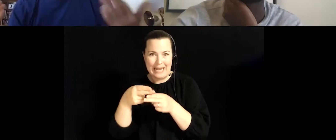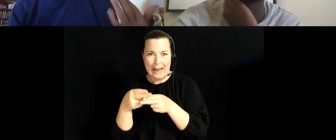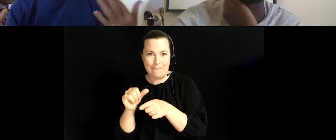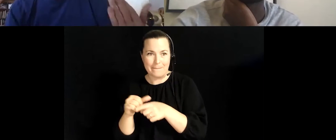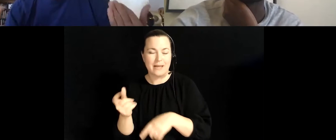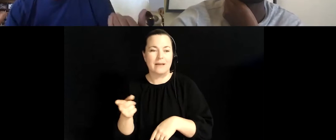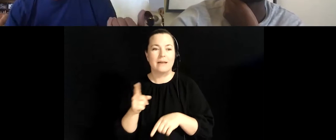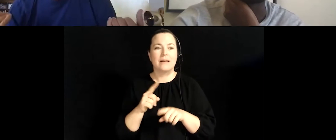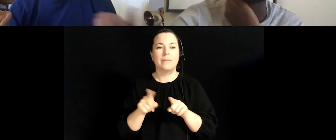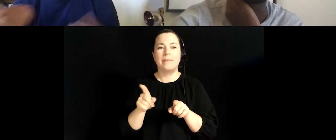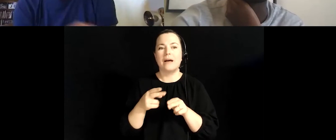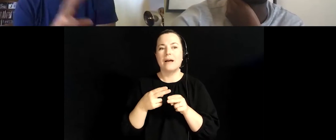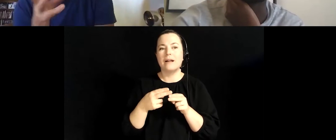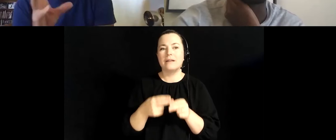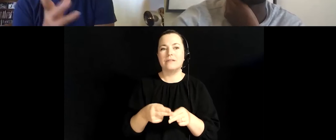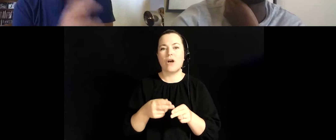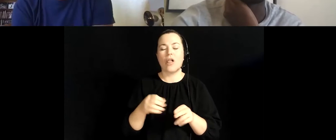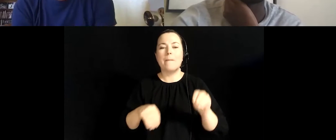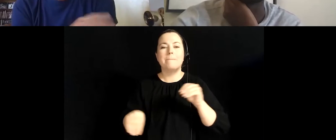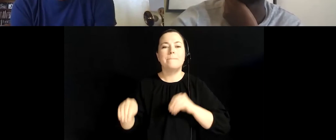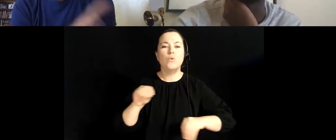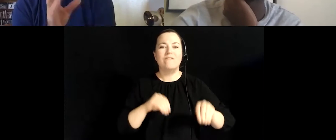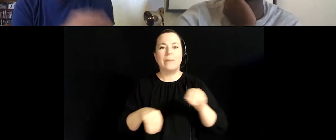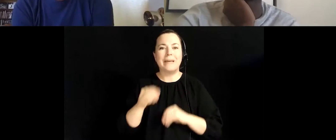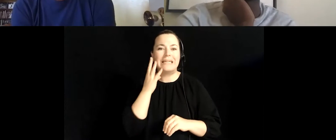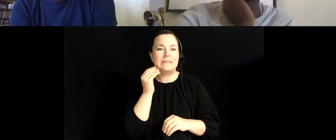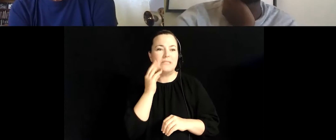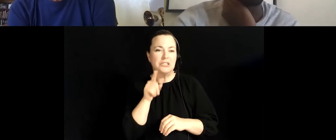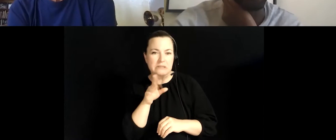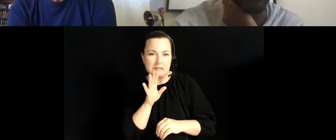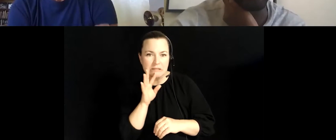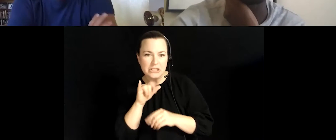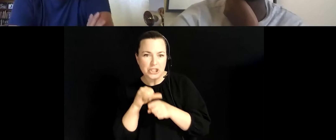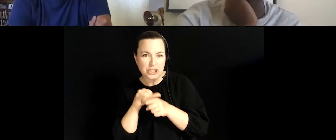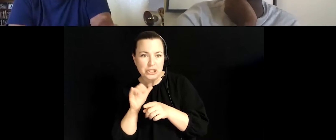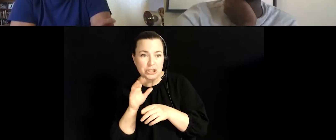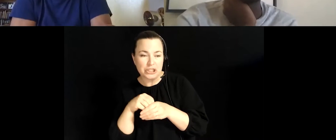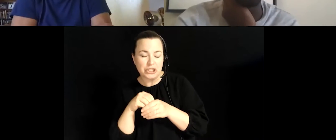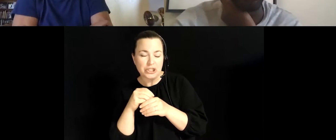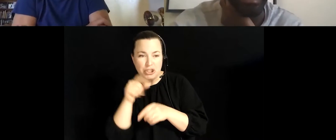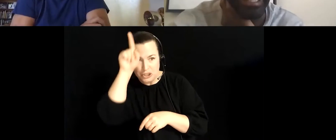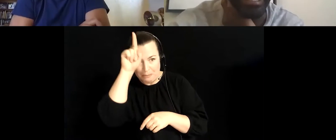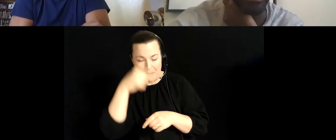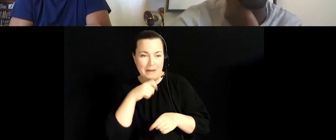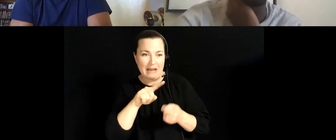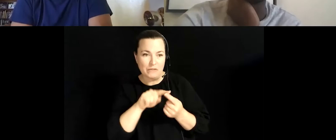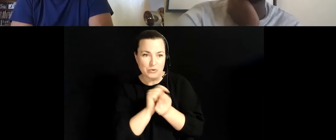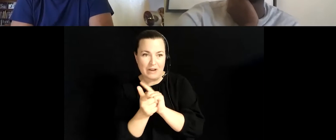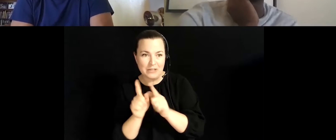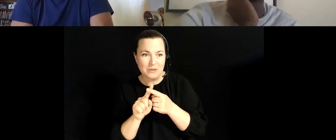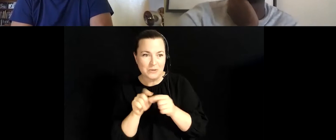experience, a Bewegungserfahrung. It's in German, so maybe we have to translate it to make it more accessible to people who aren't